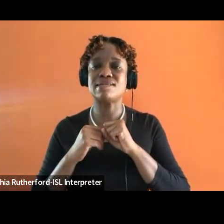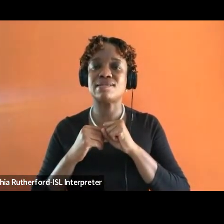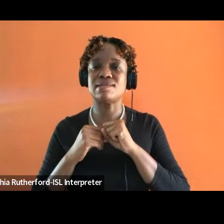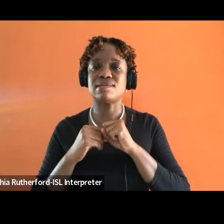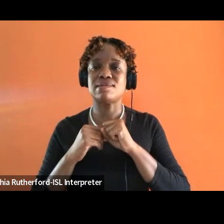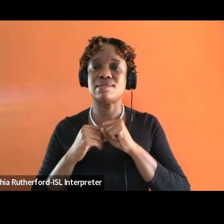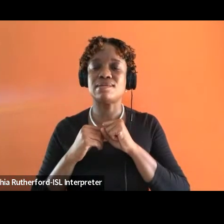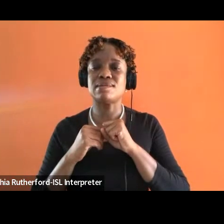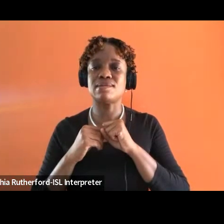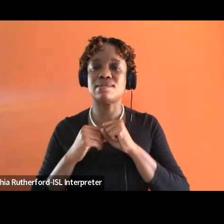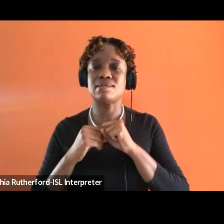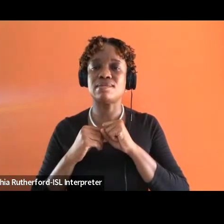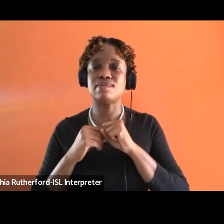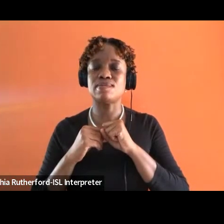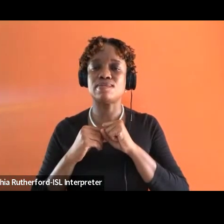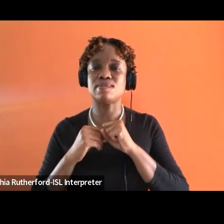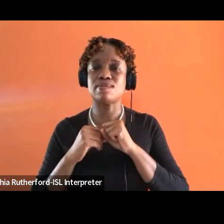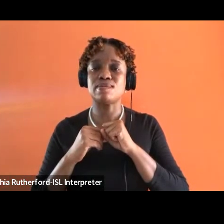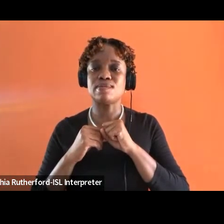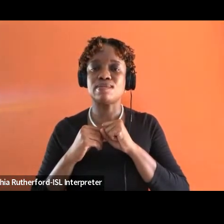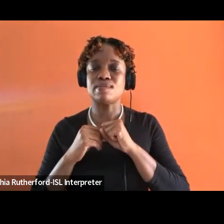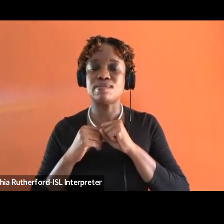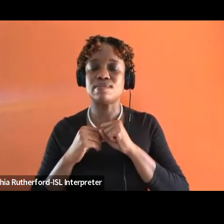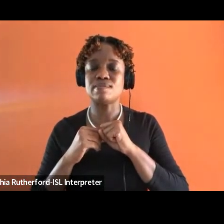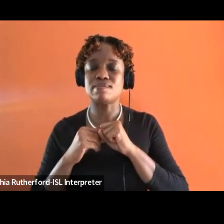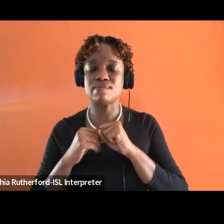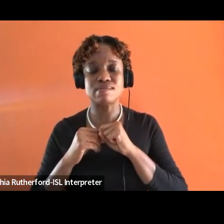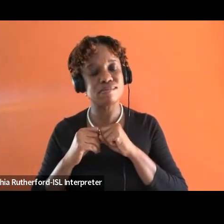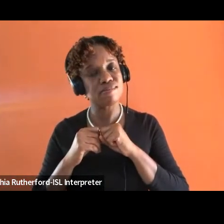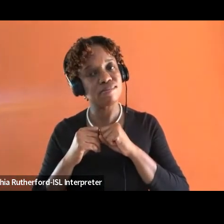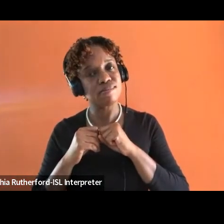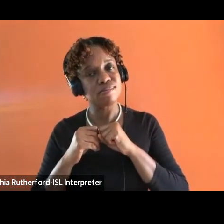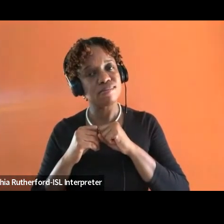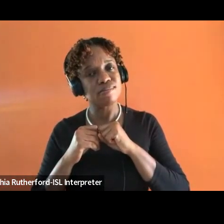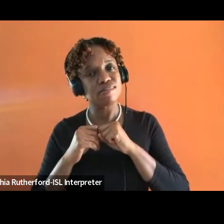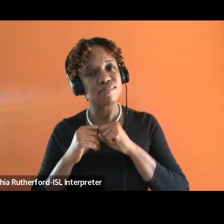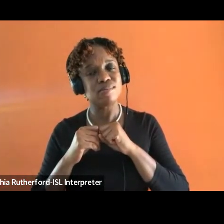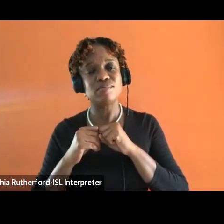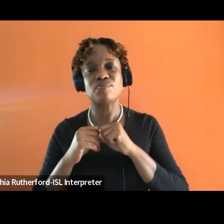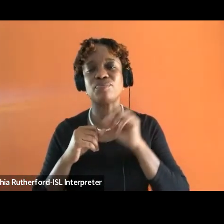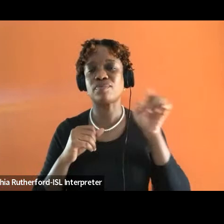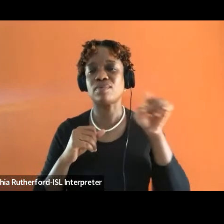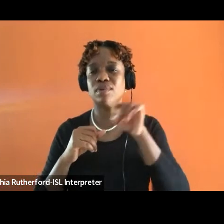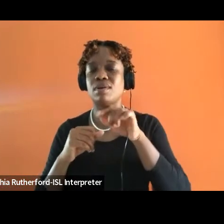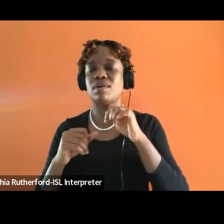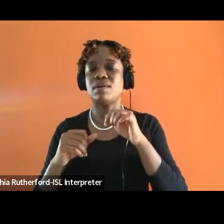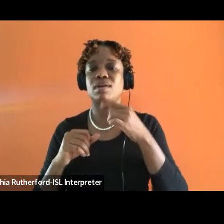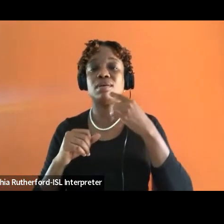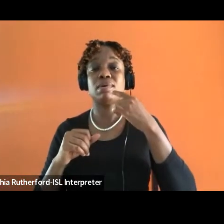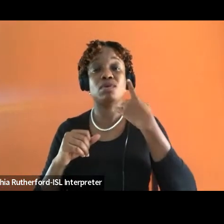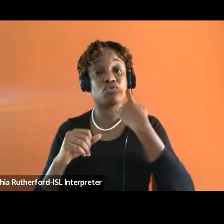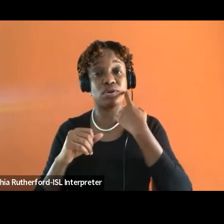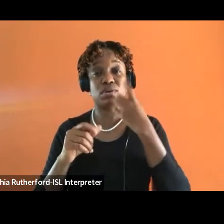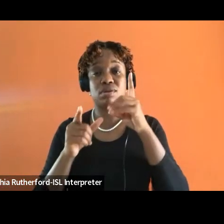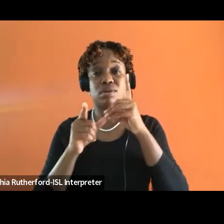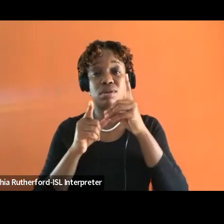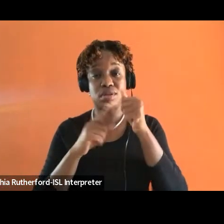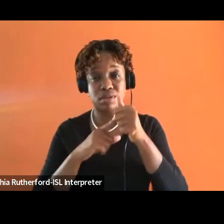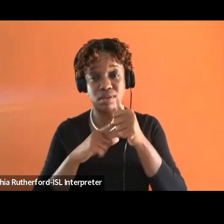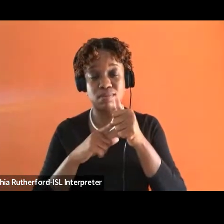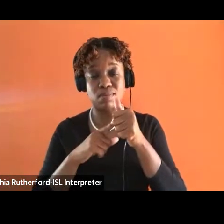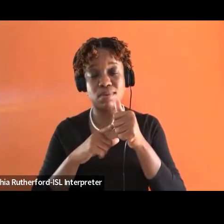a condition or person who would be recently disabled, but has a prospect